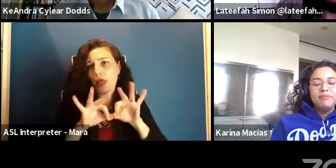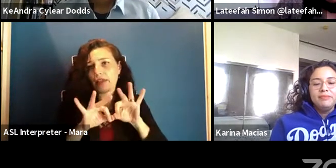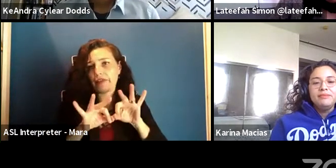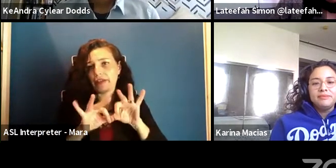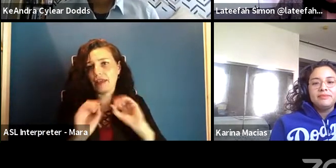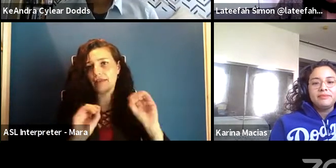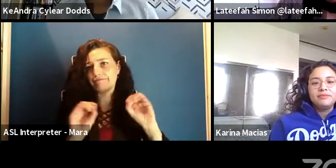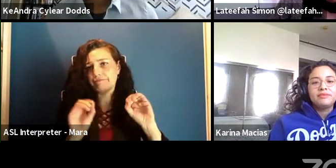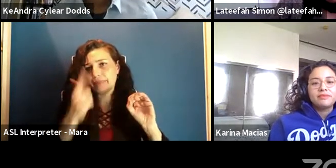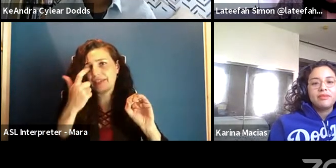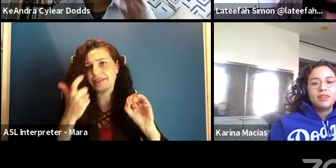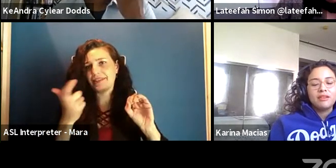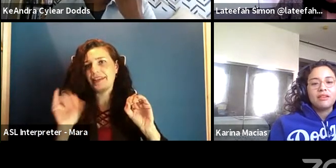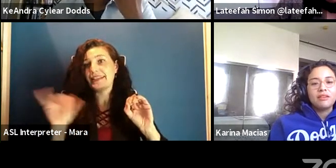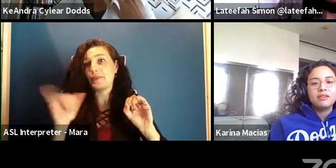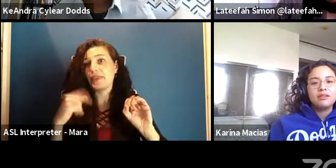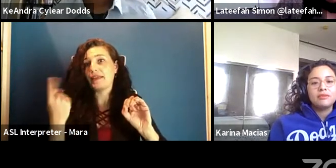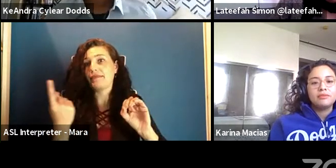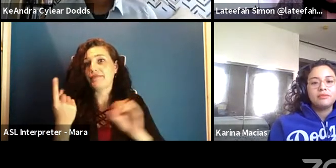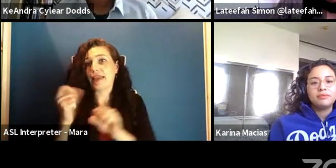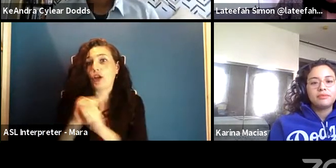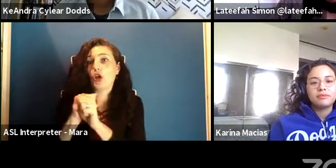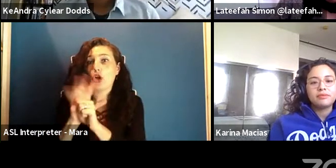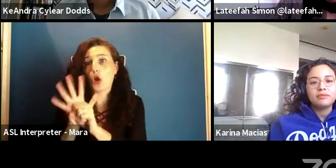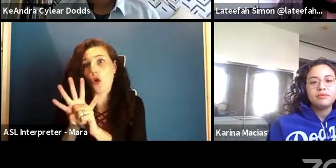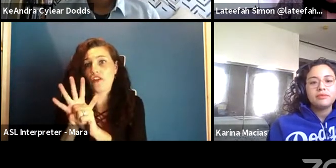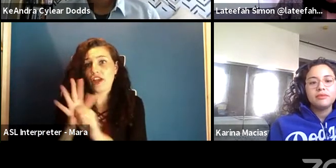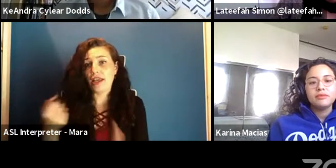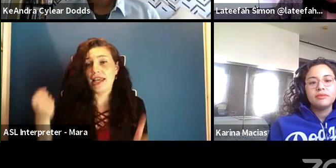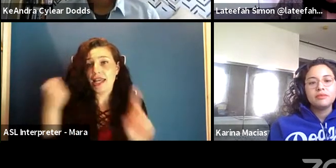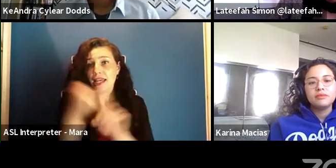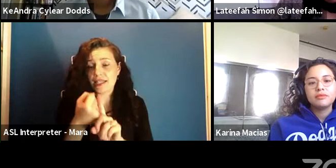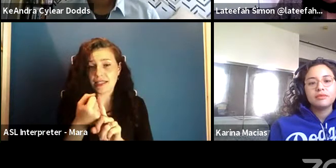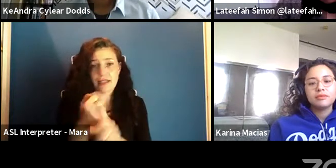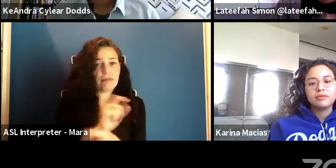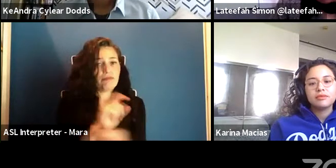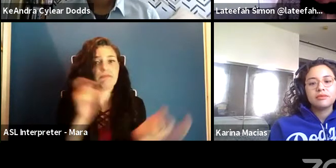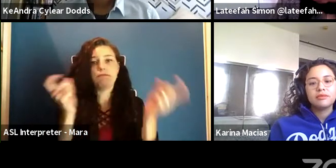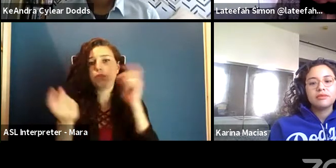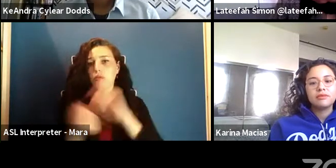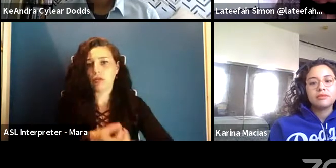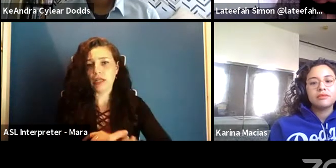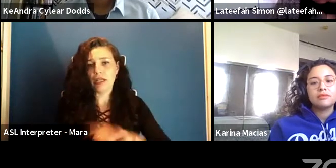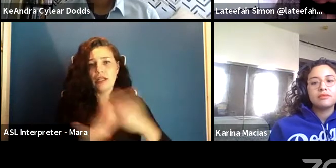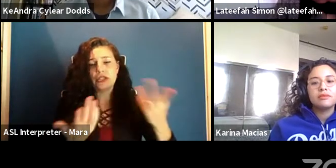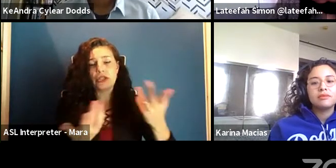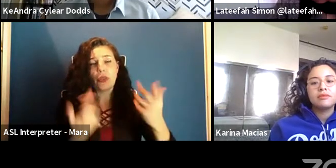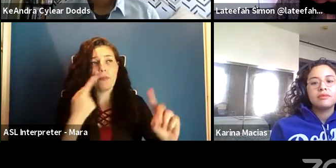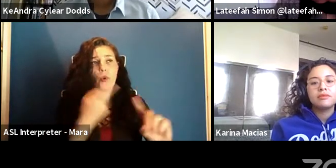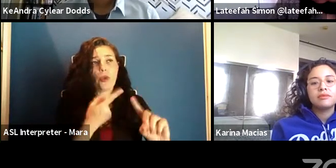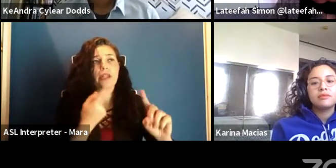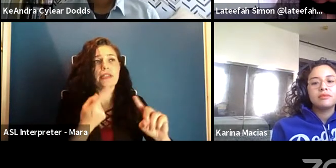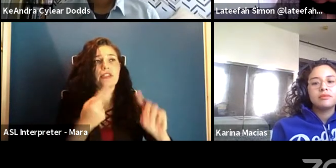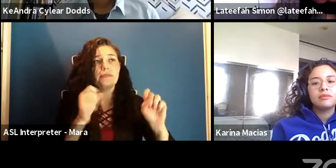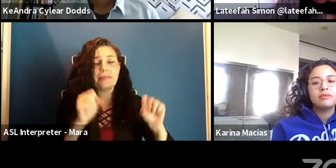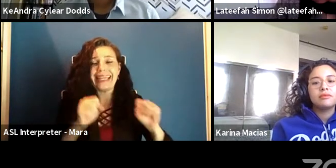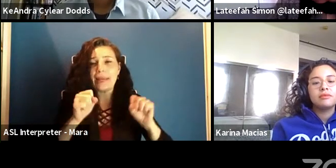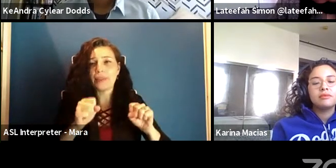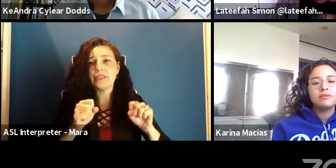want to create something and do something with your power that's always able to just, be adaptable and to